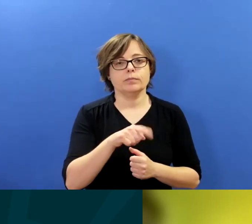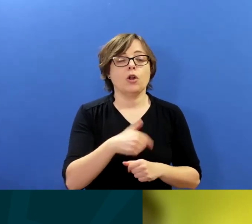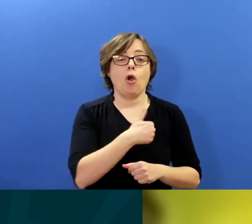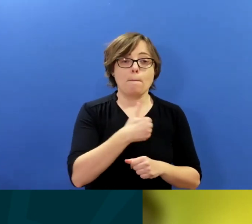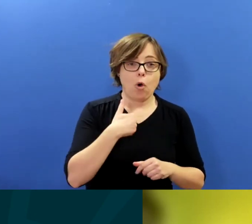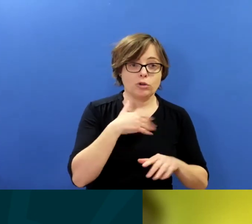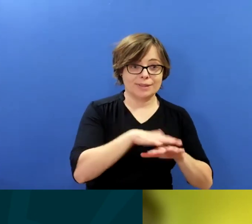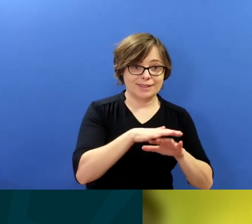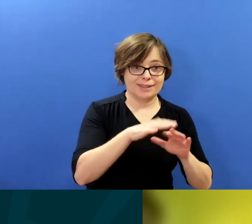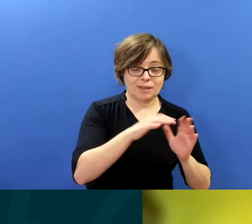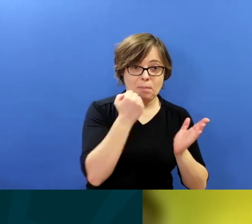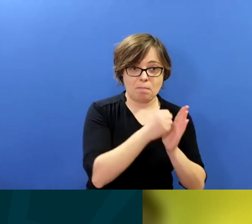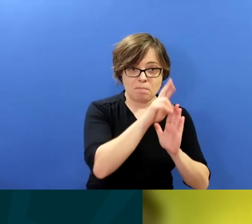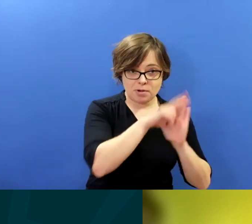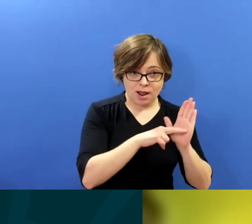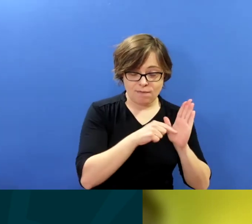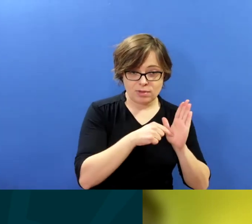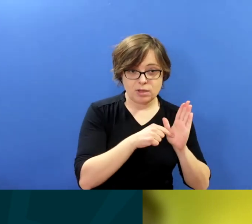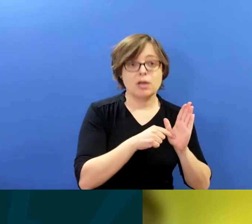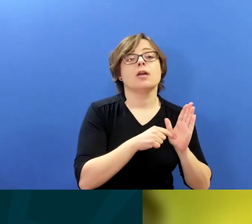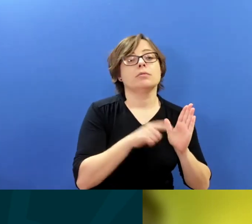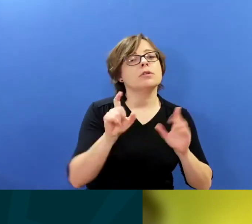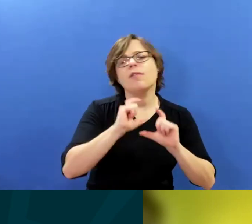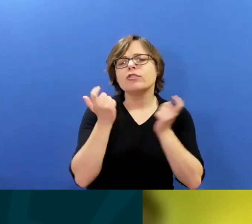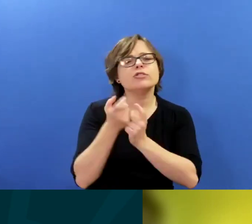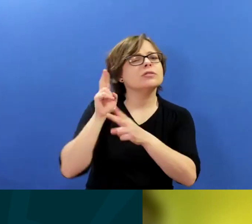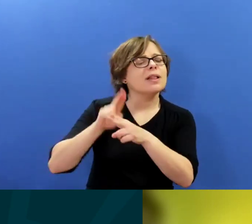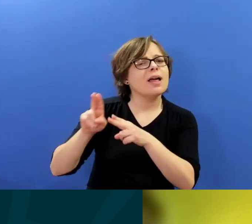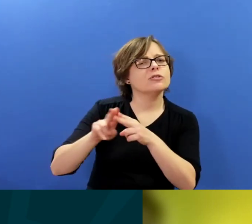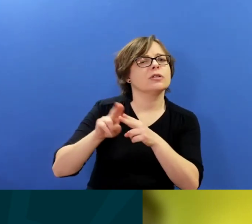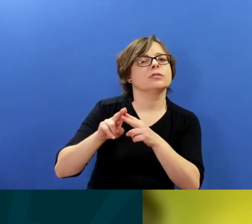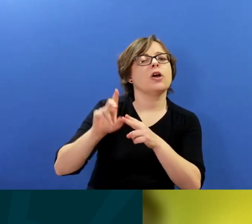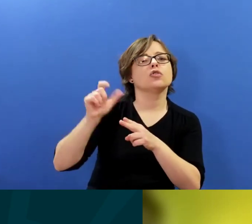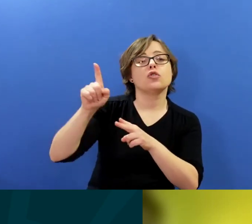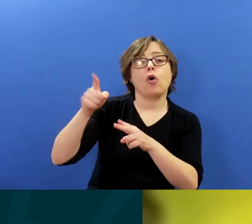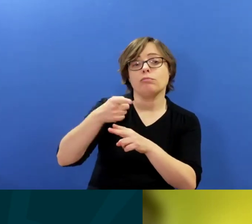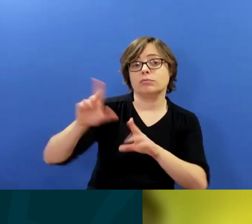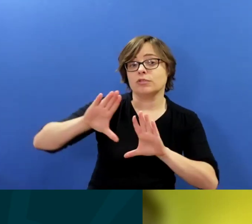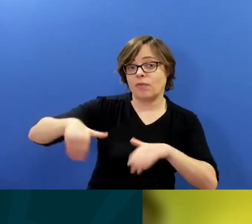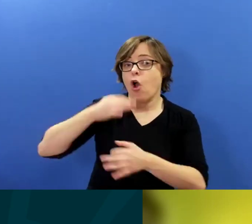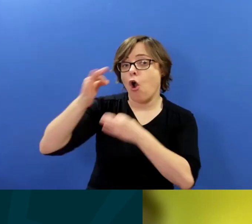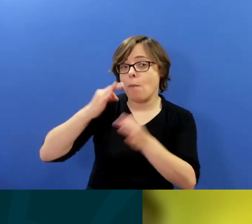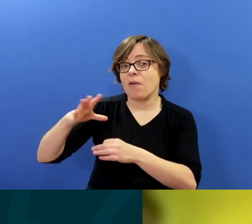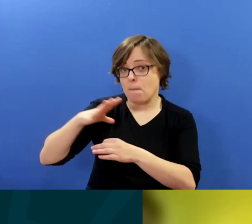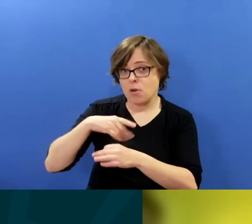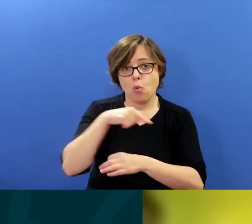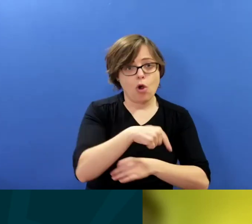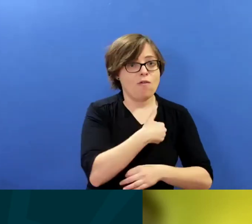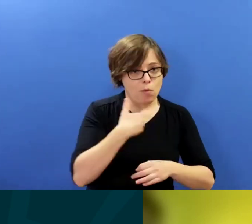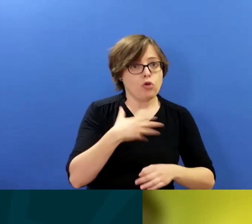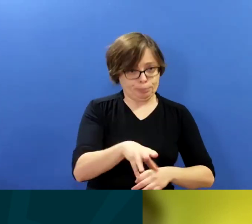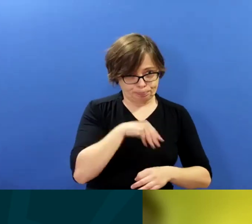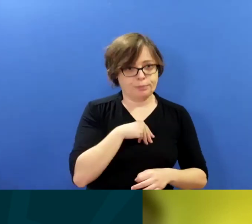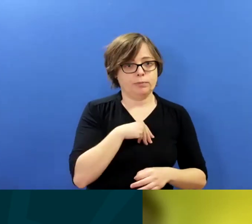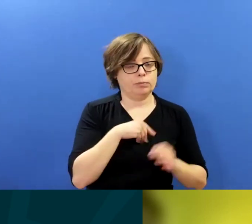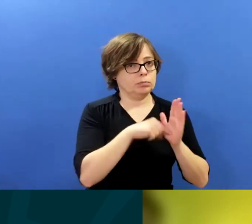important that the legal system in Poland allows for the use of all the tools that you have discussed in